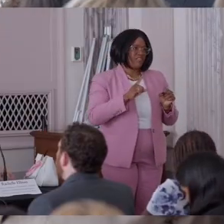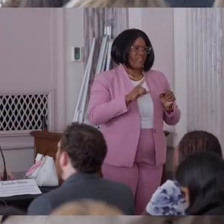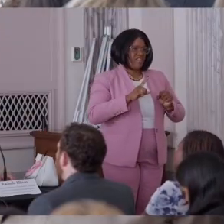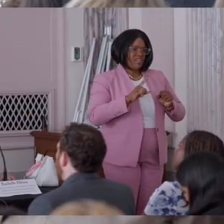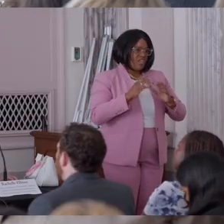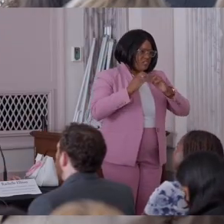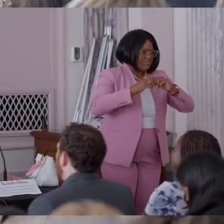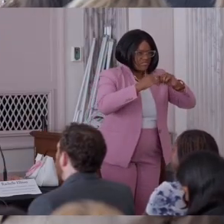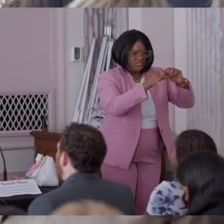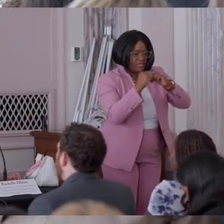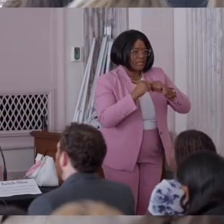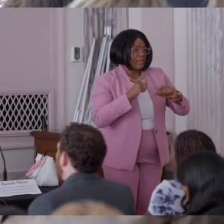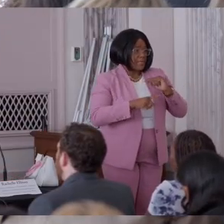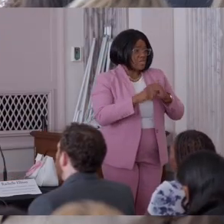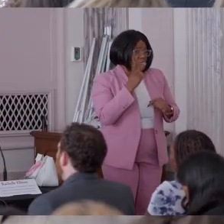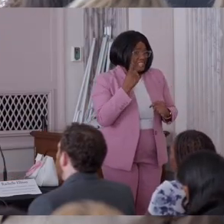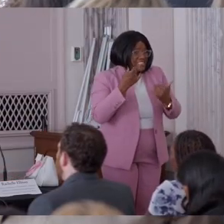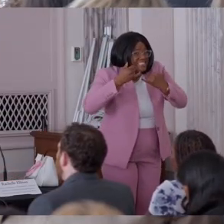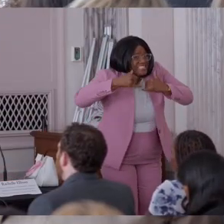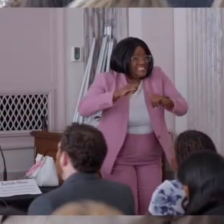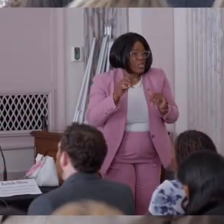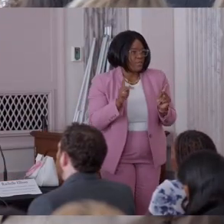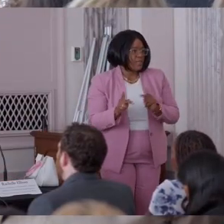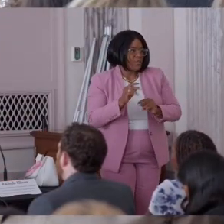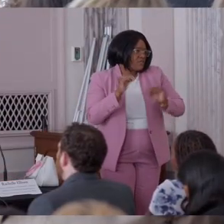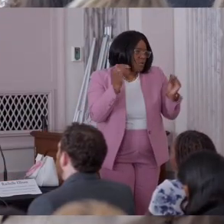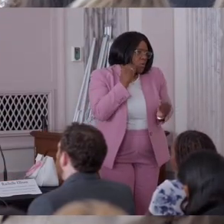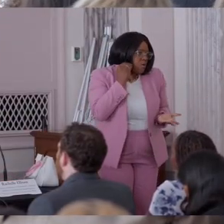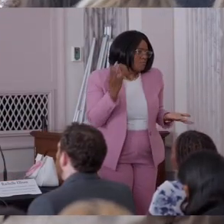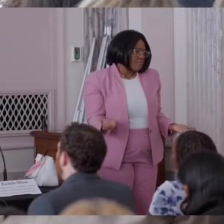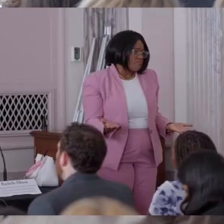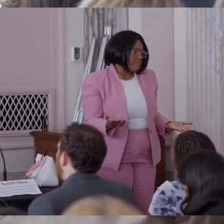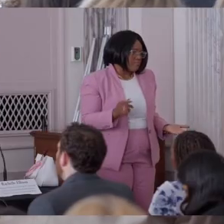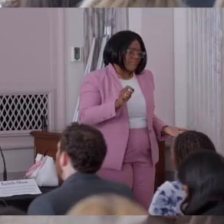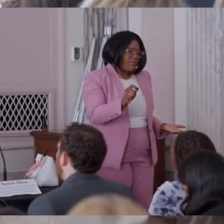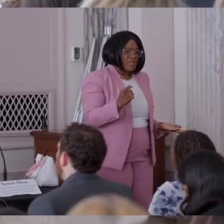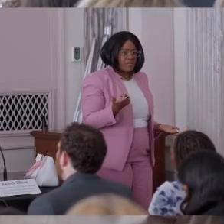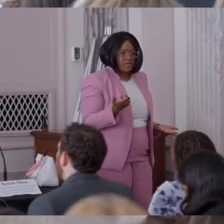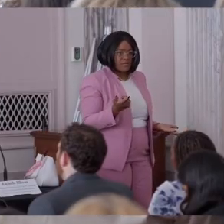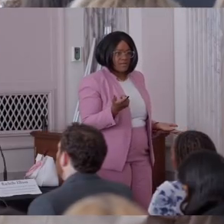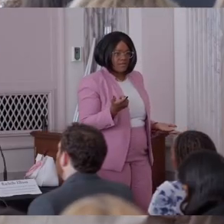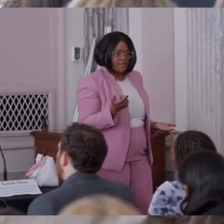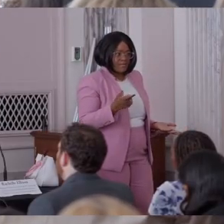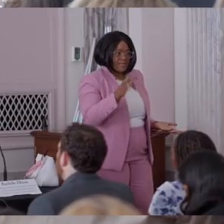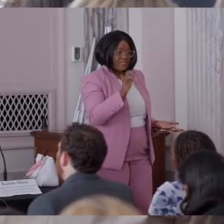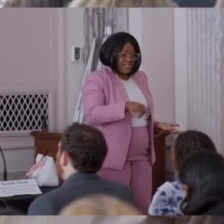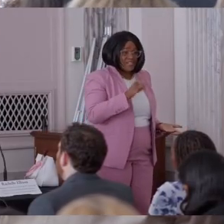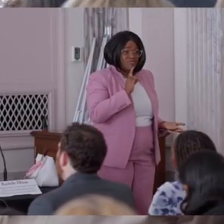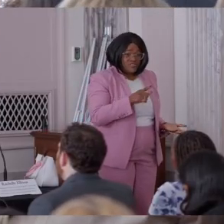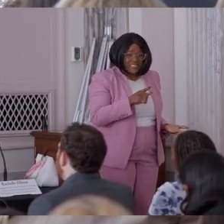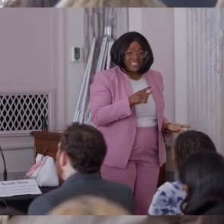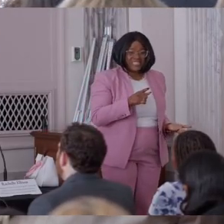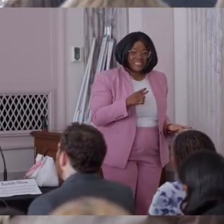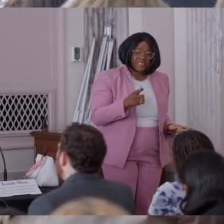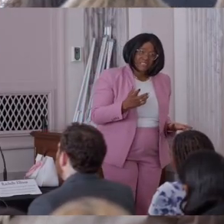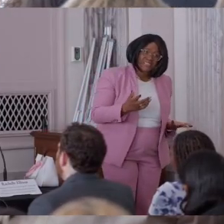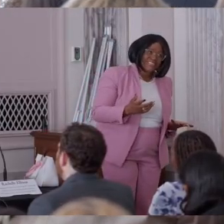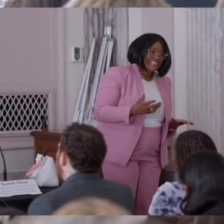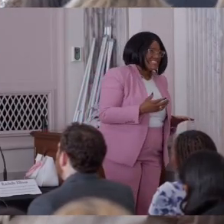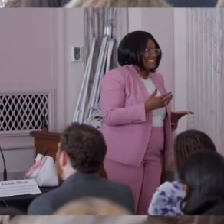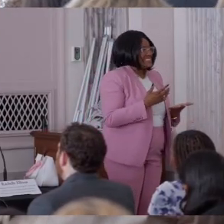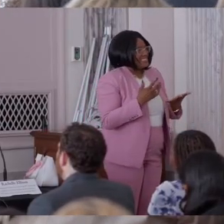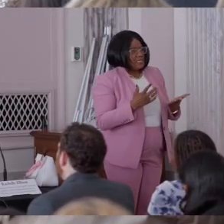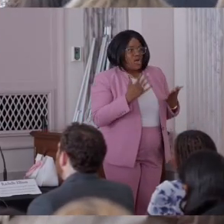you absolutely see people experiencing homelessness in D.C. Mm-hmm. So it is a really unfortunate